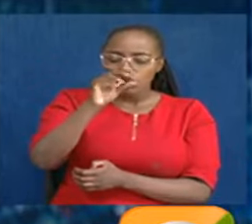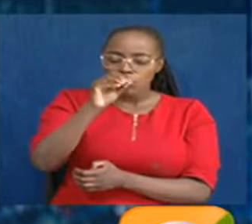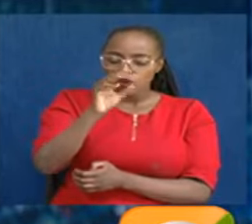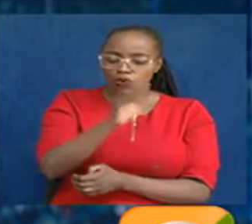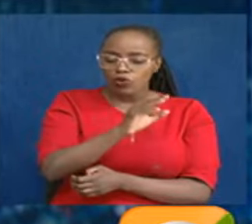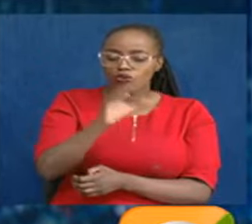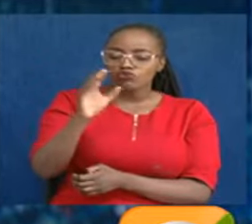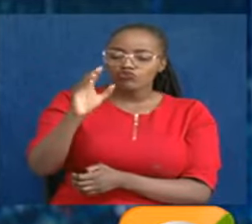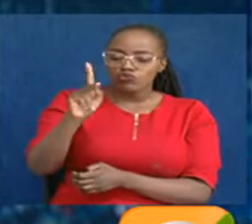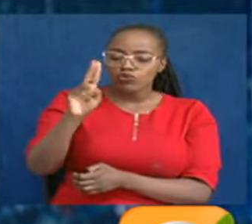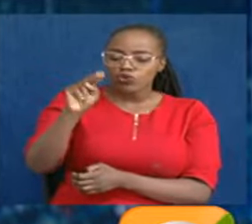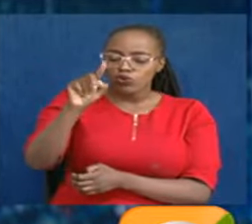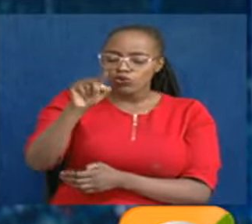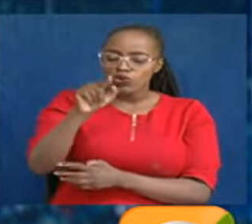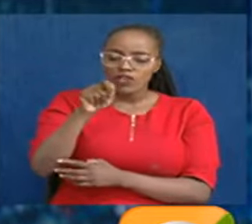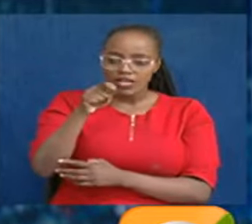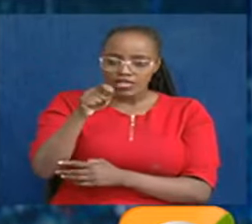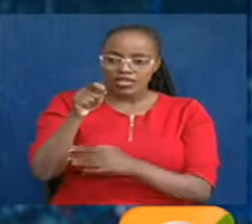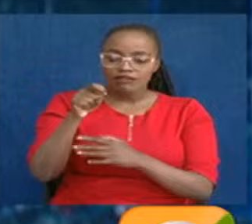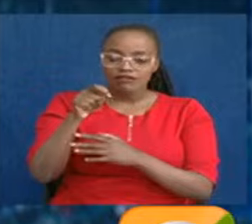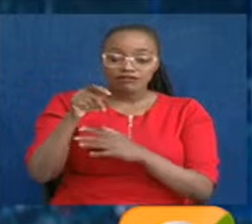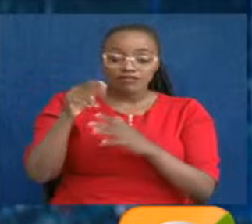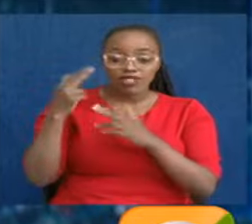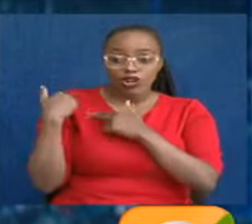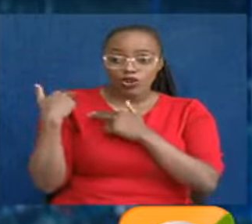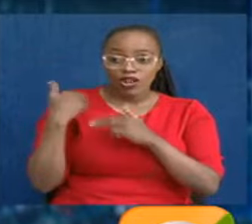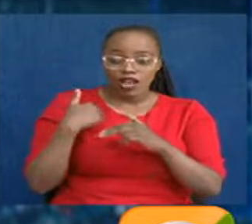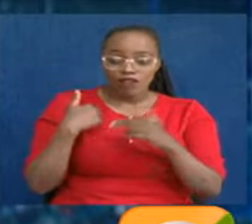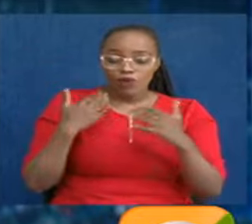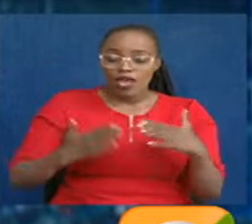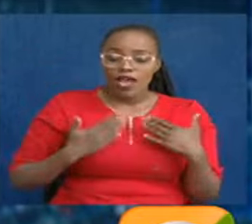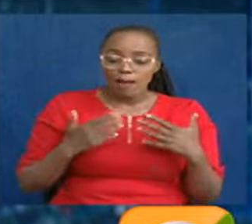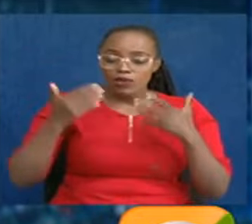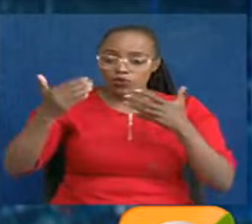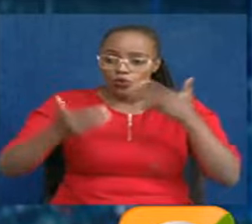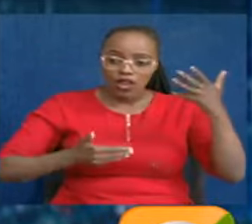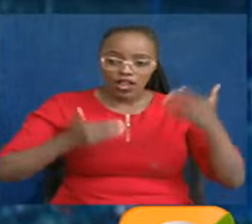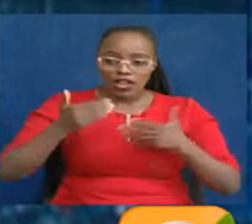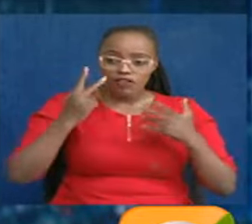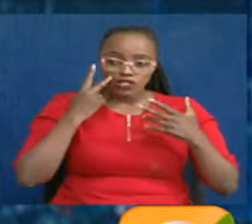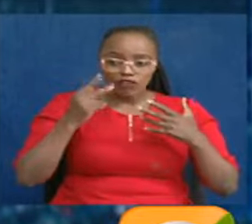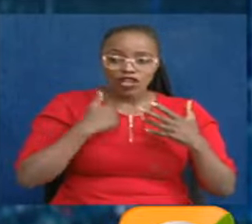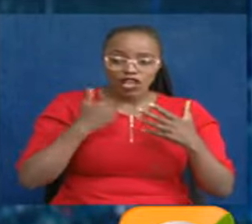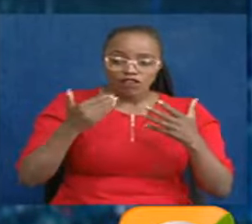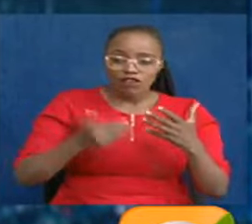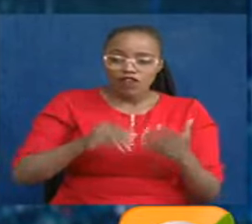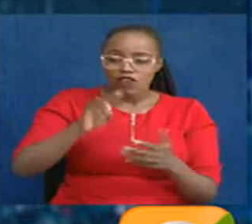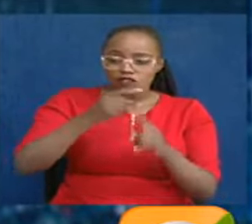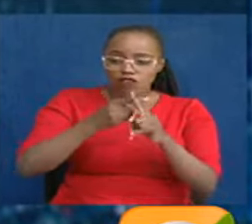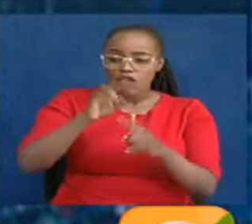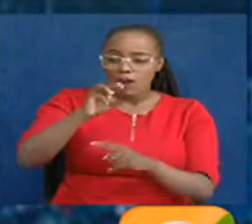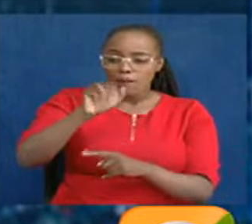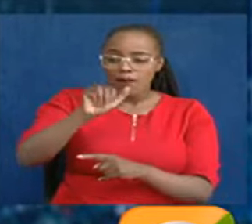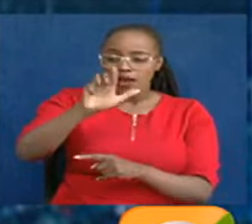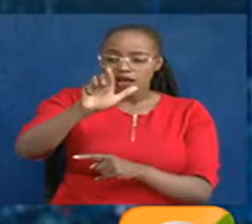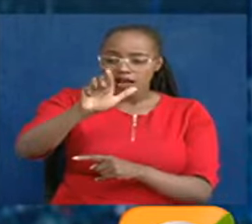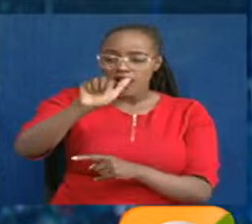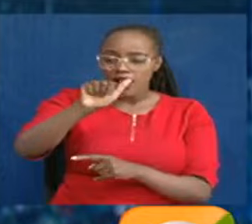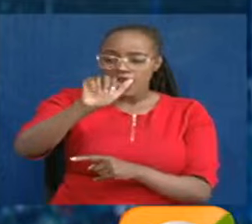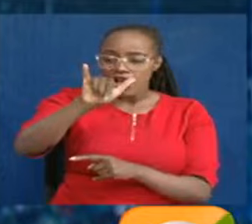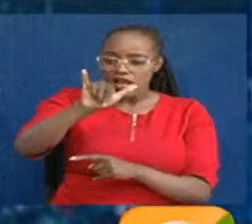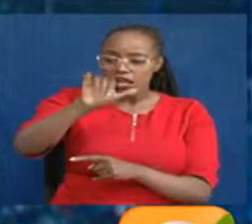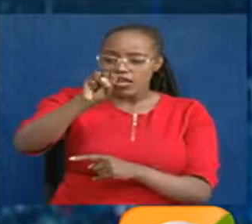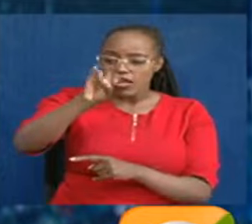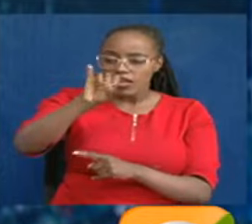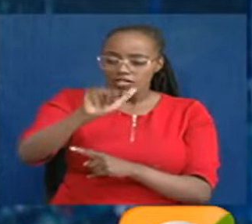will play a very key role. And we are very happy to receive delegations like we've received from Malaysia, and have engagement